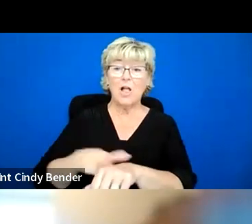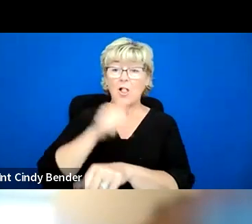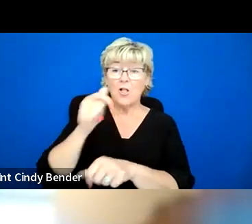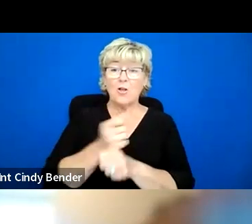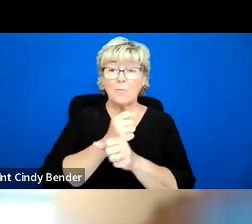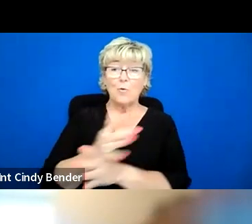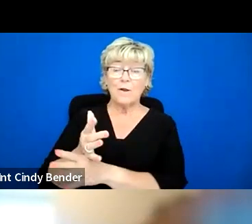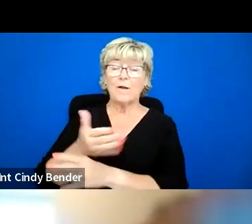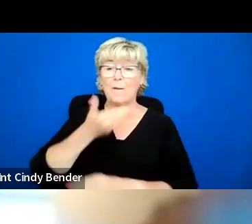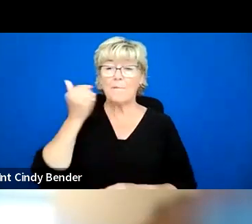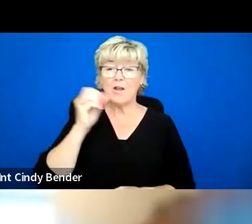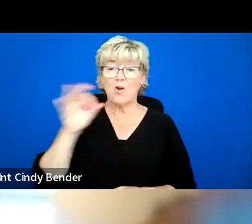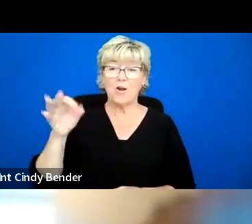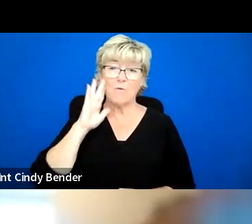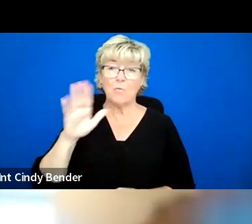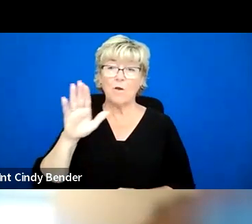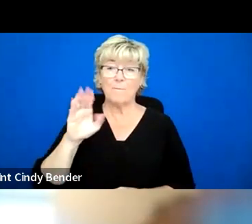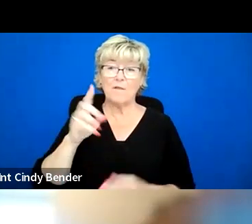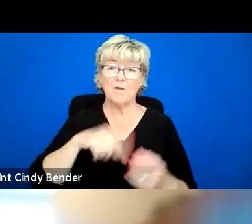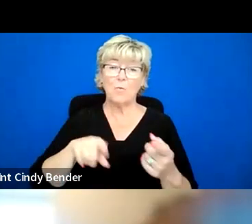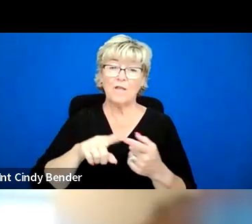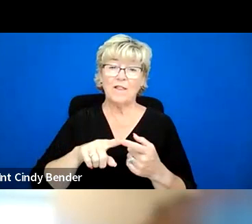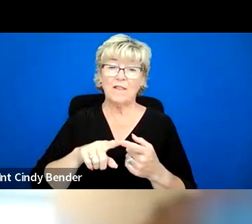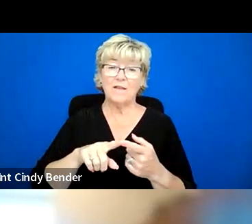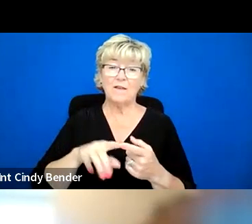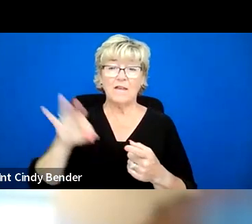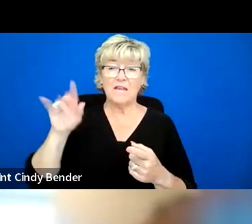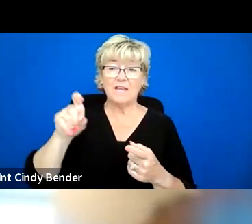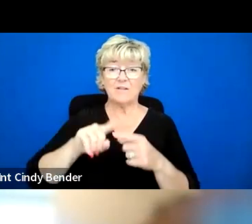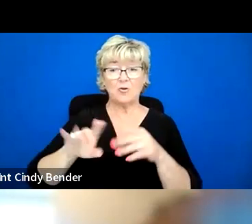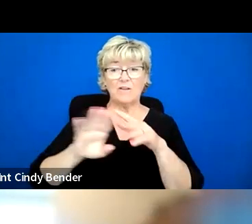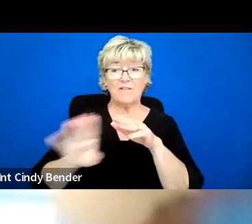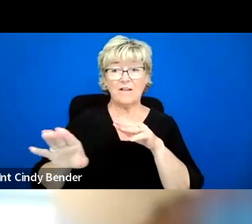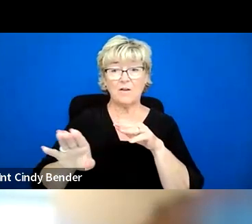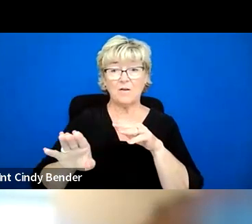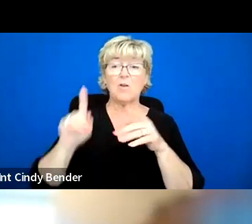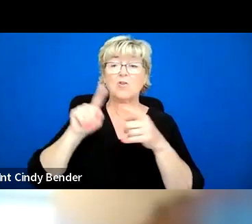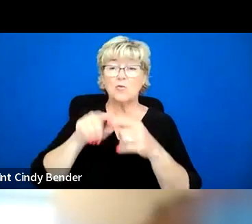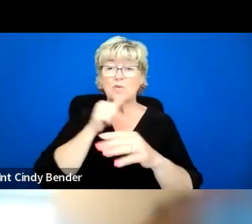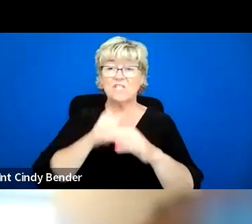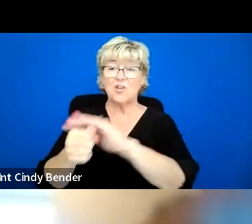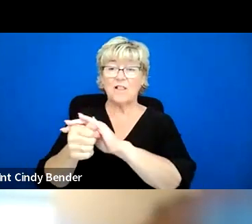prepare for, the better off you will be when you're, if you need to evacuate to a shelter.